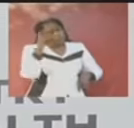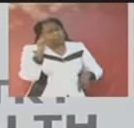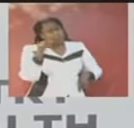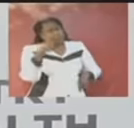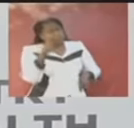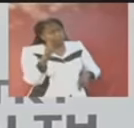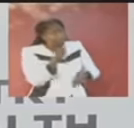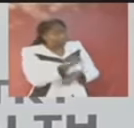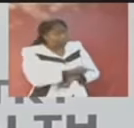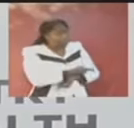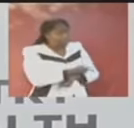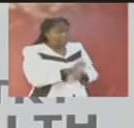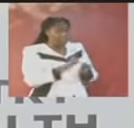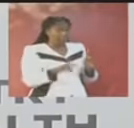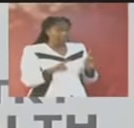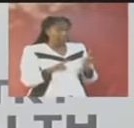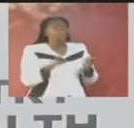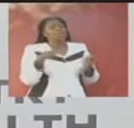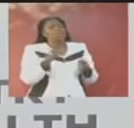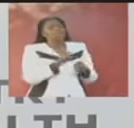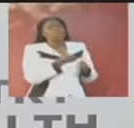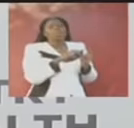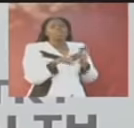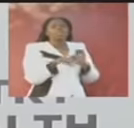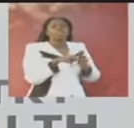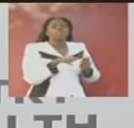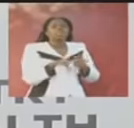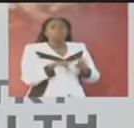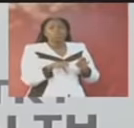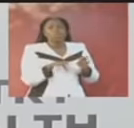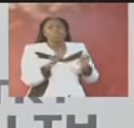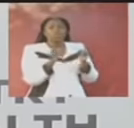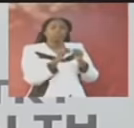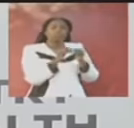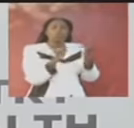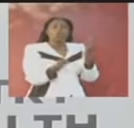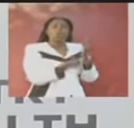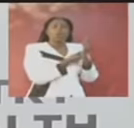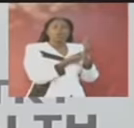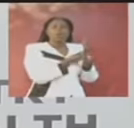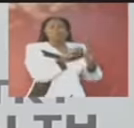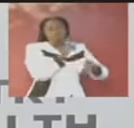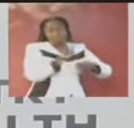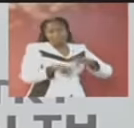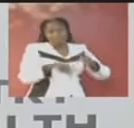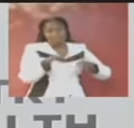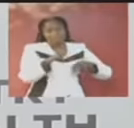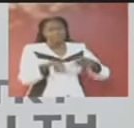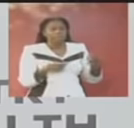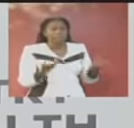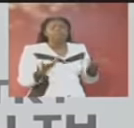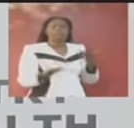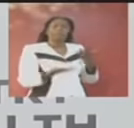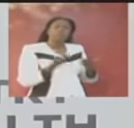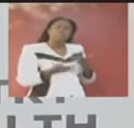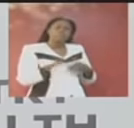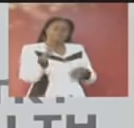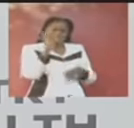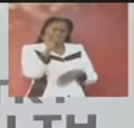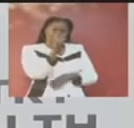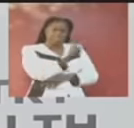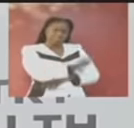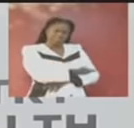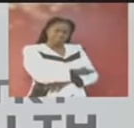rotations and additional intakes of persons actually within a 9-day period,